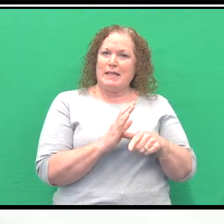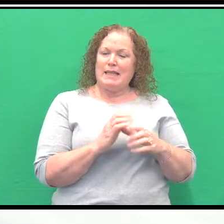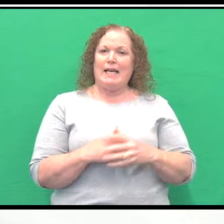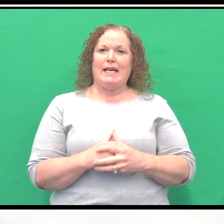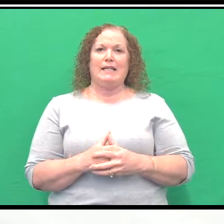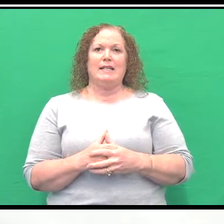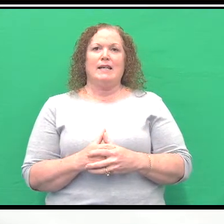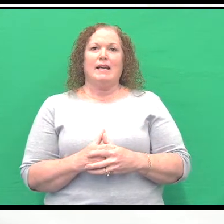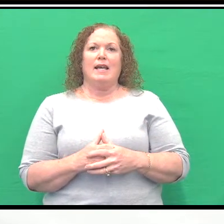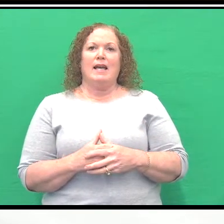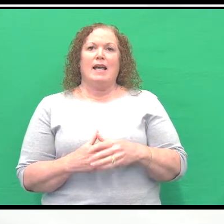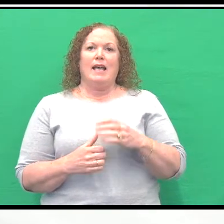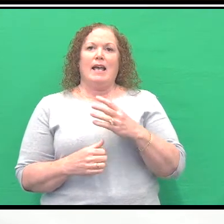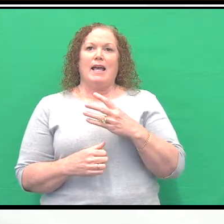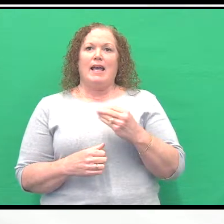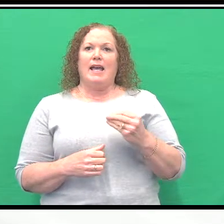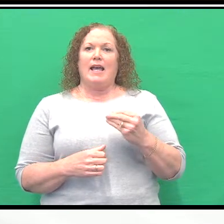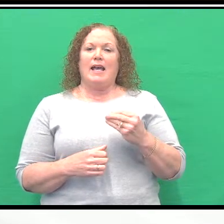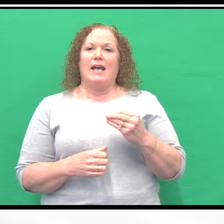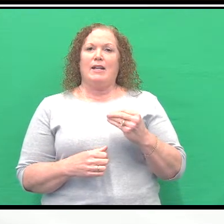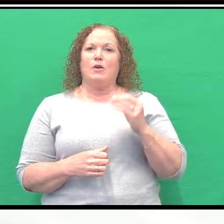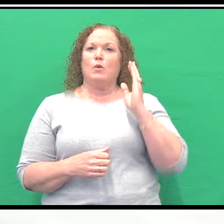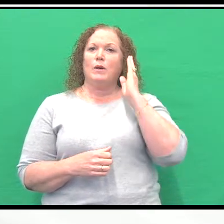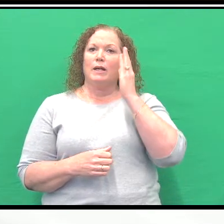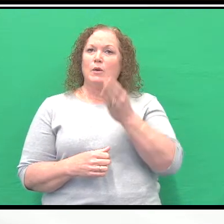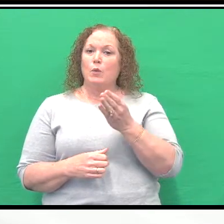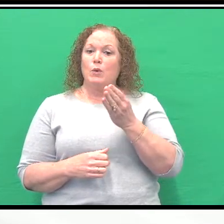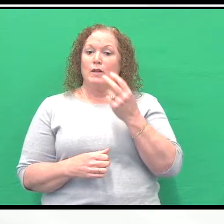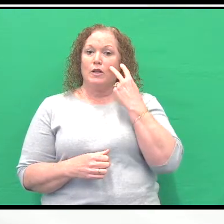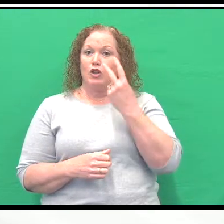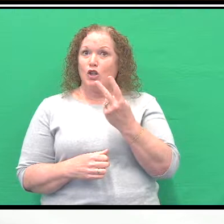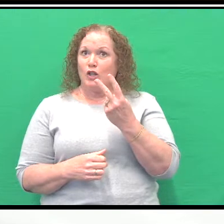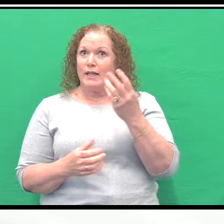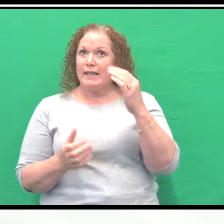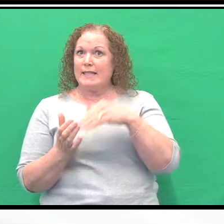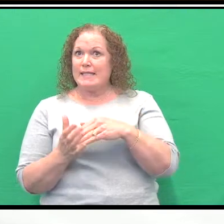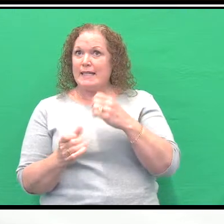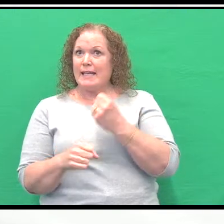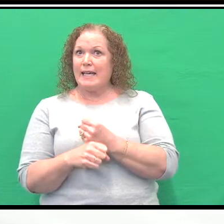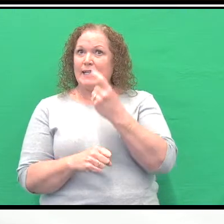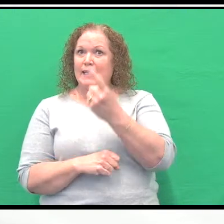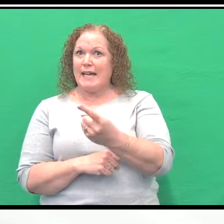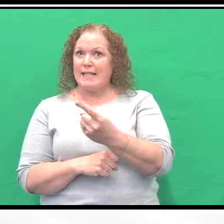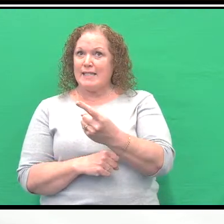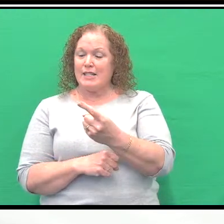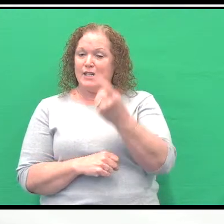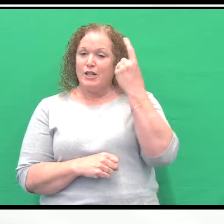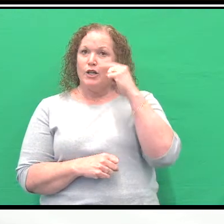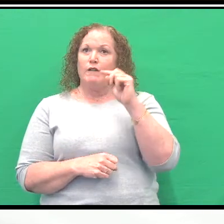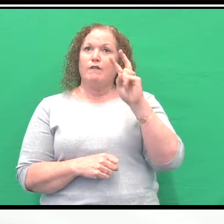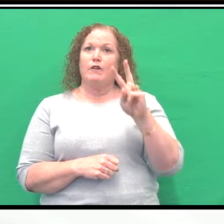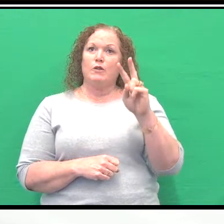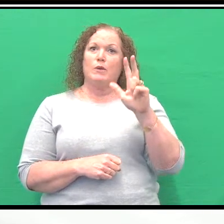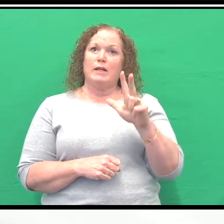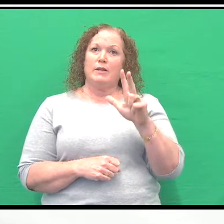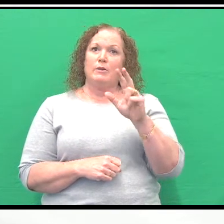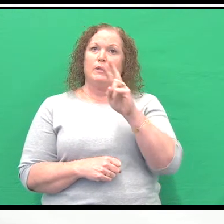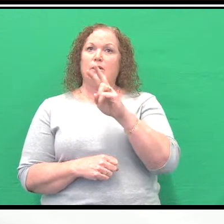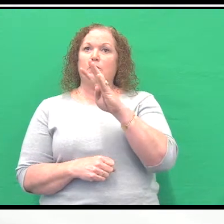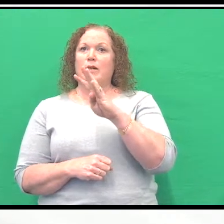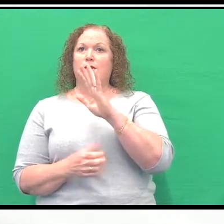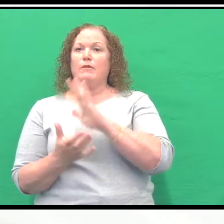that we are going to re-examine this next year in preparation for the 23-24 school year.